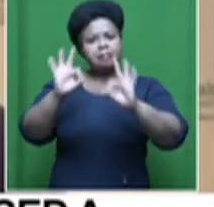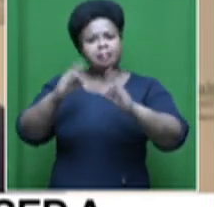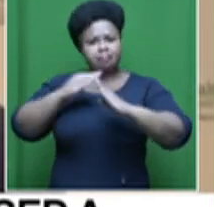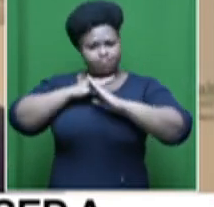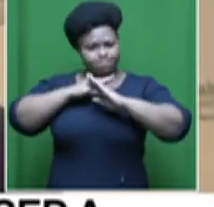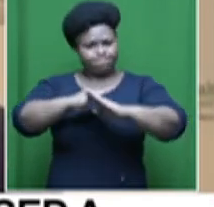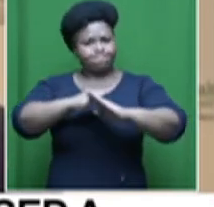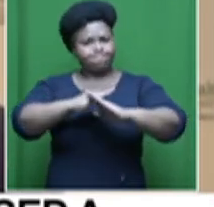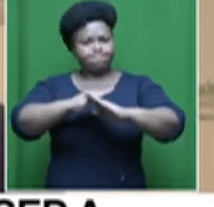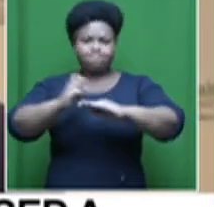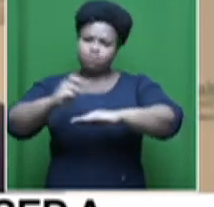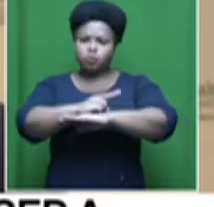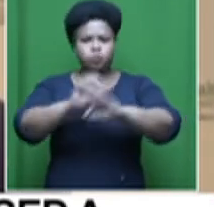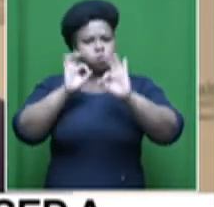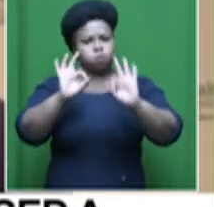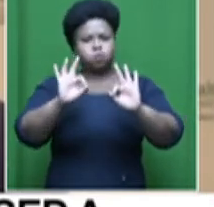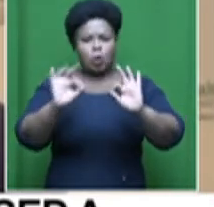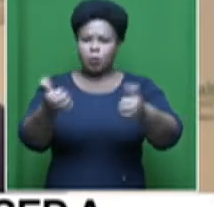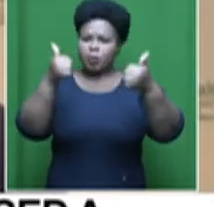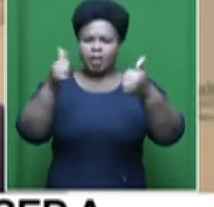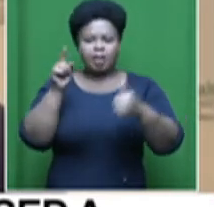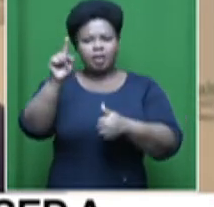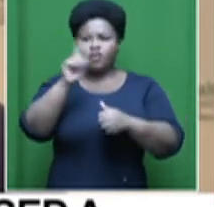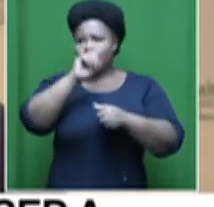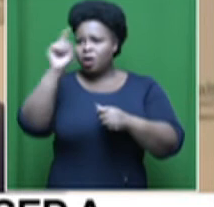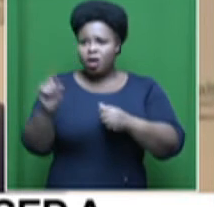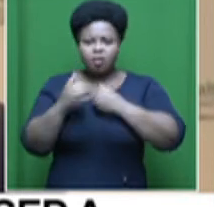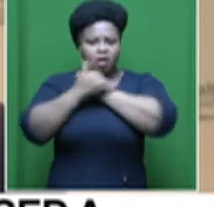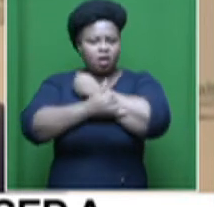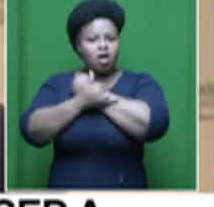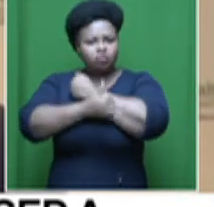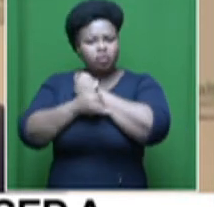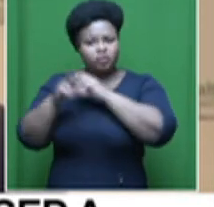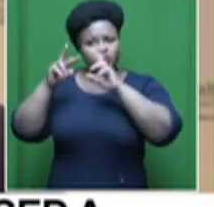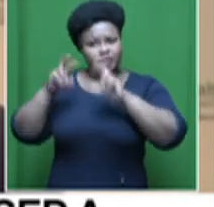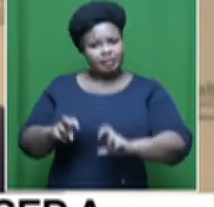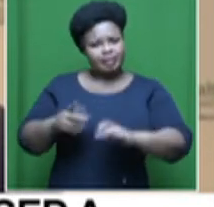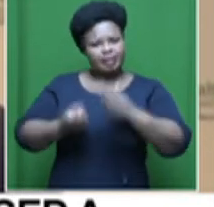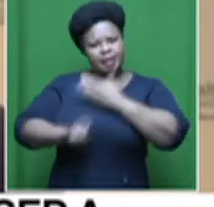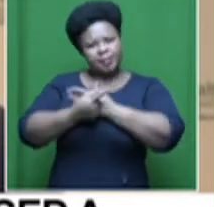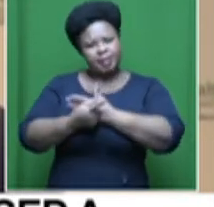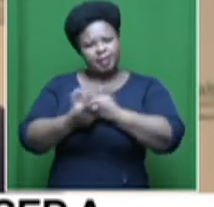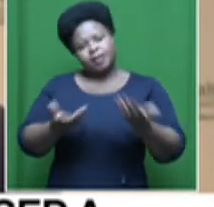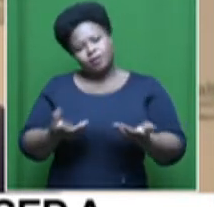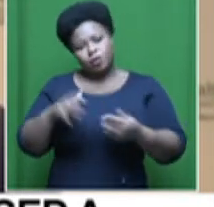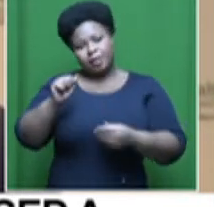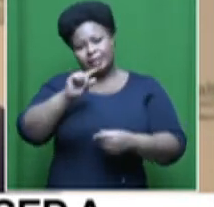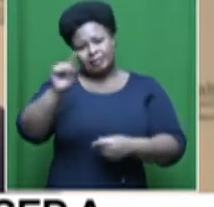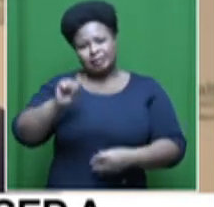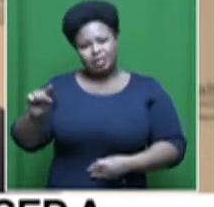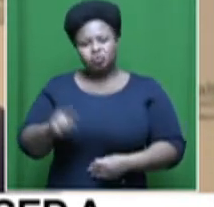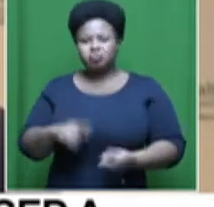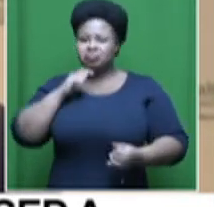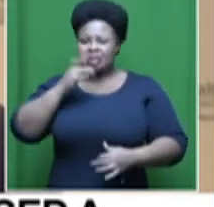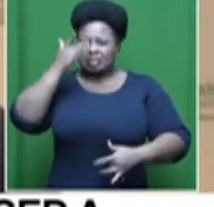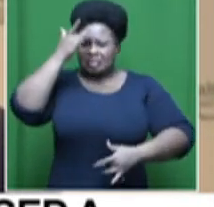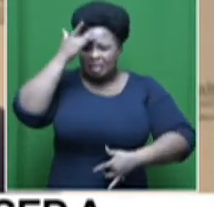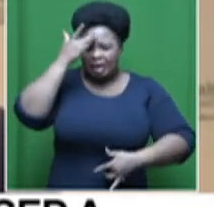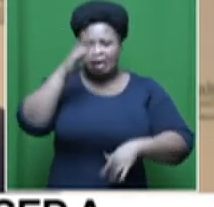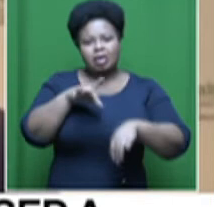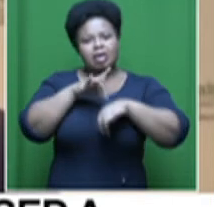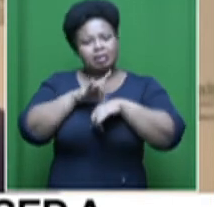strong impact on various aspects of the investigation that was done in terms of the severity of diseases.